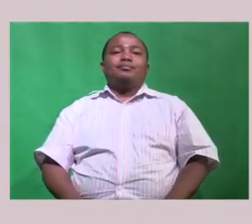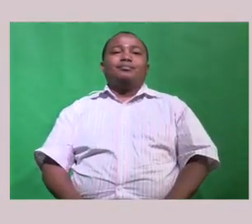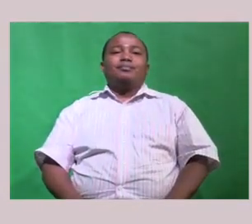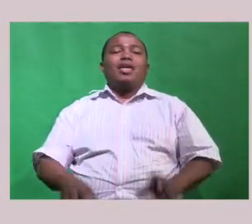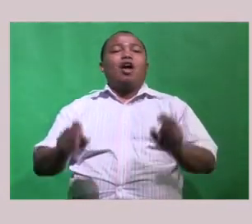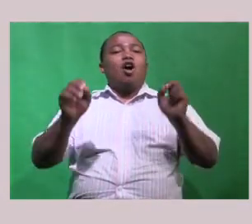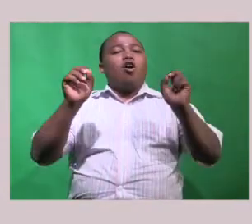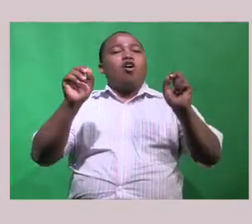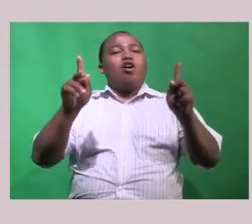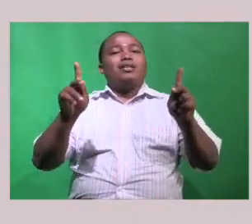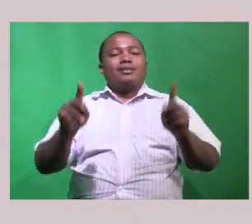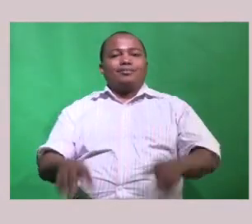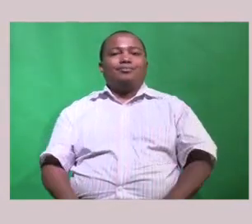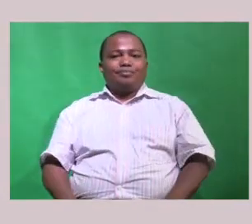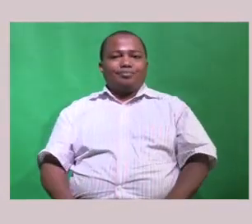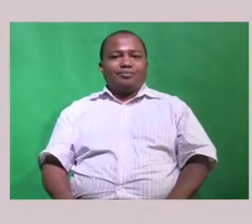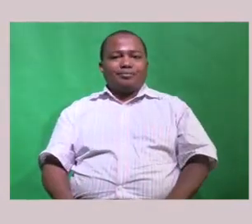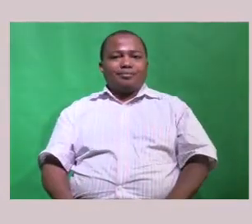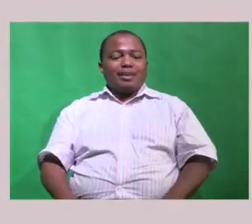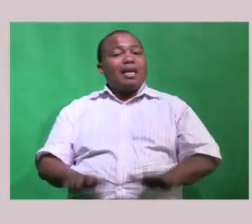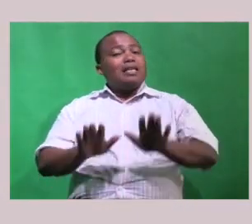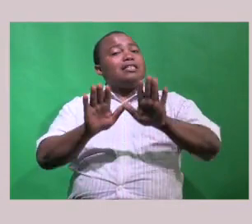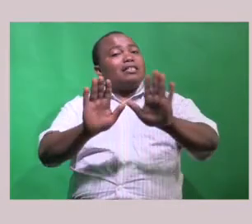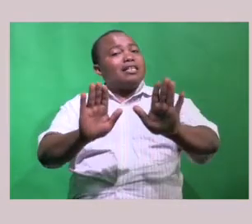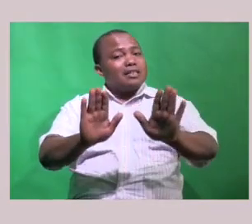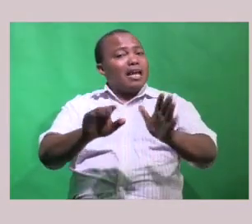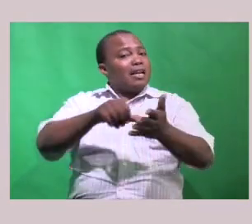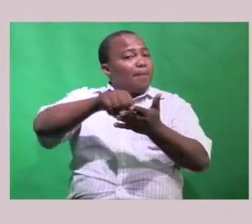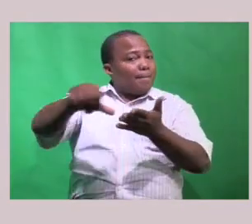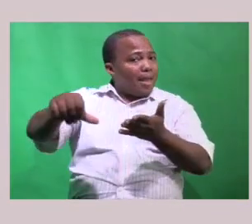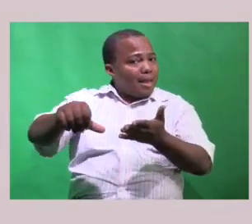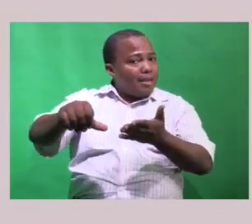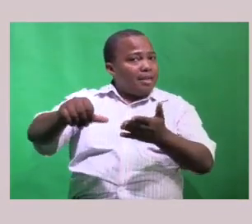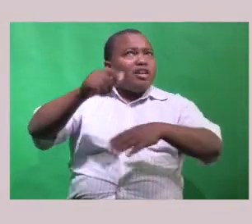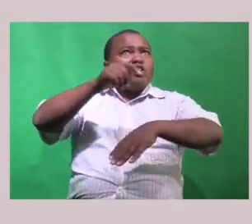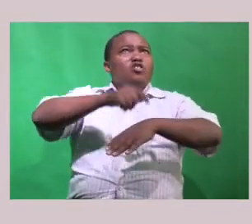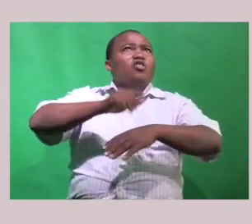Okay. Stationary paid during a year